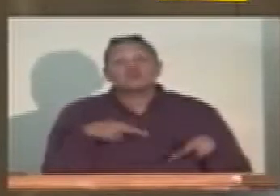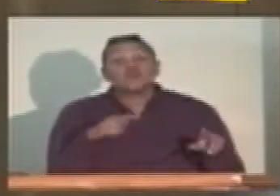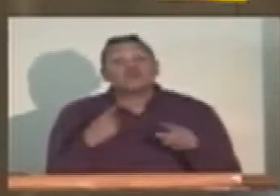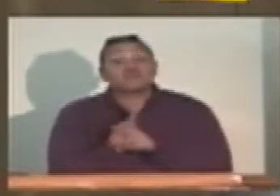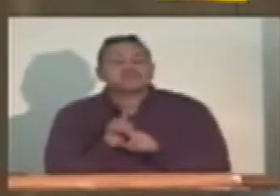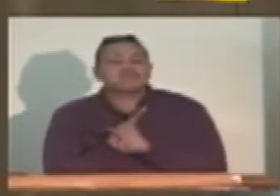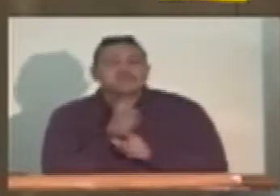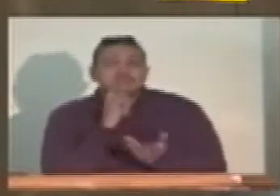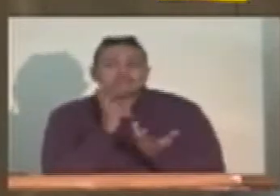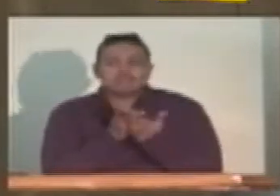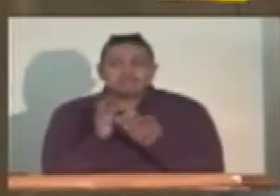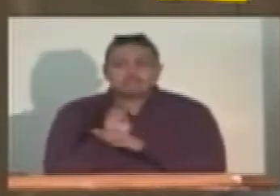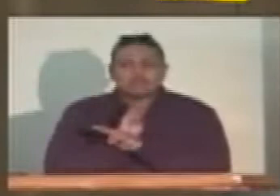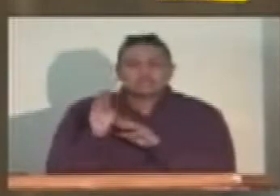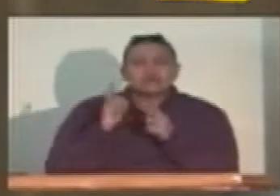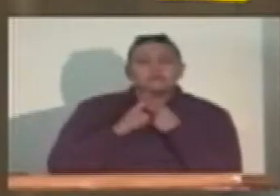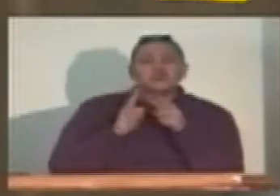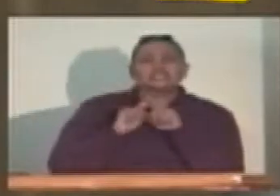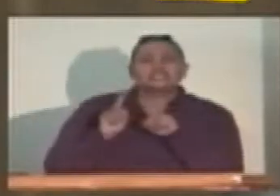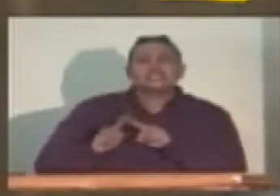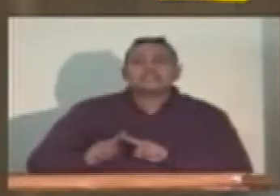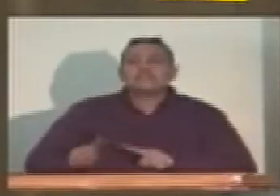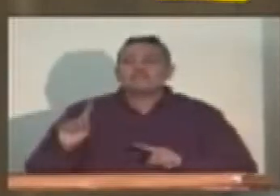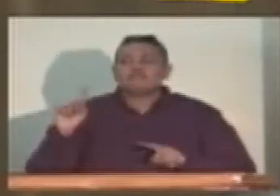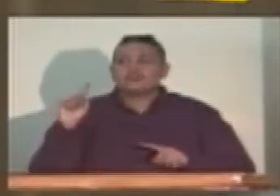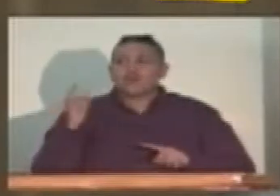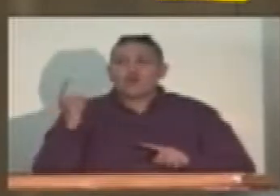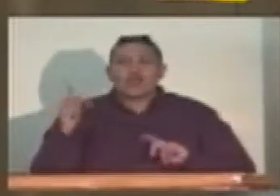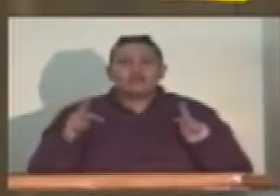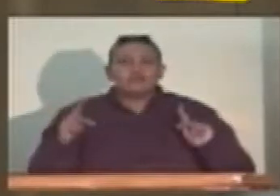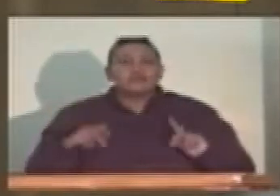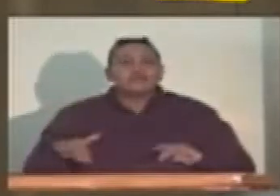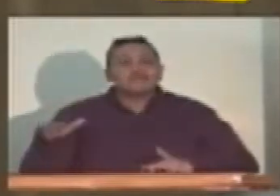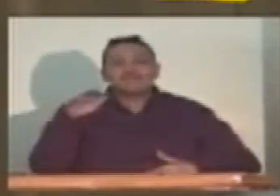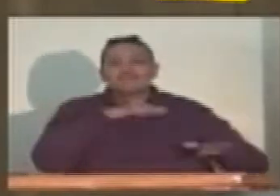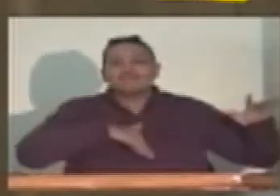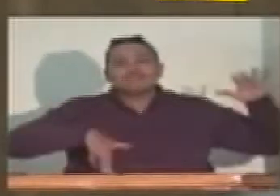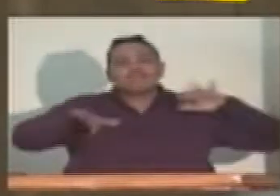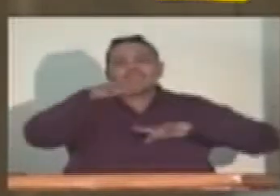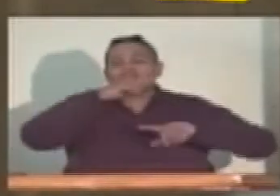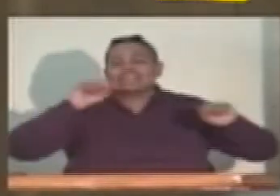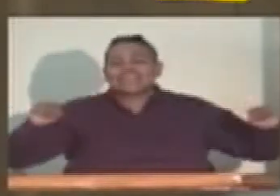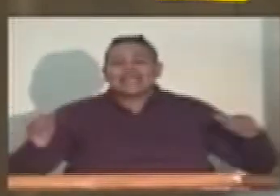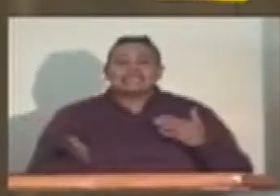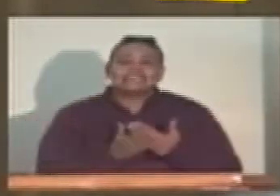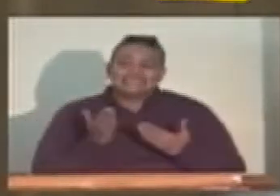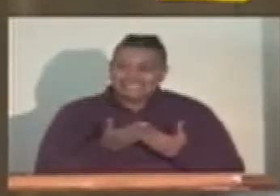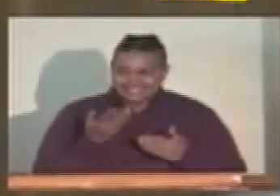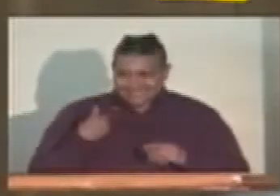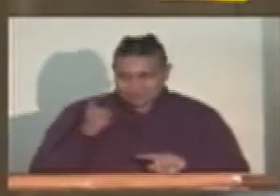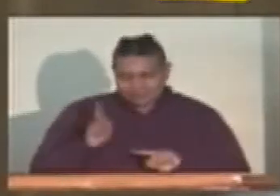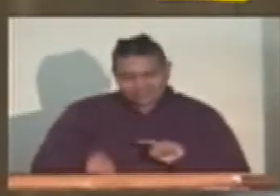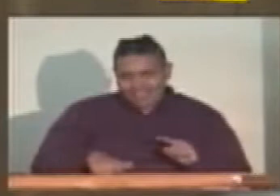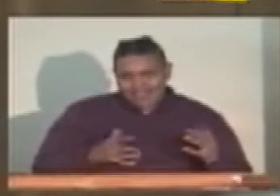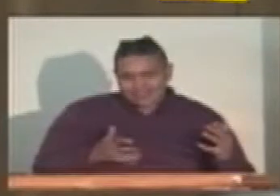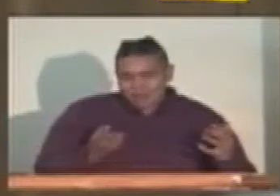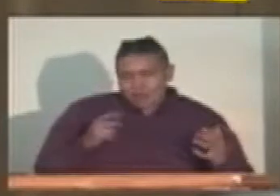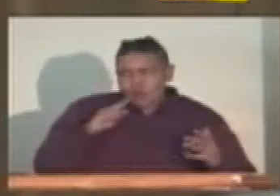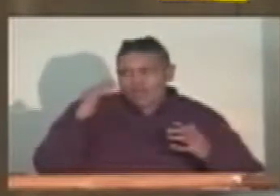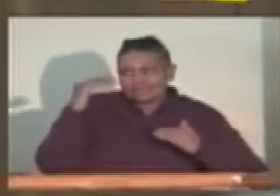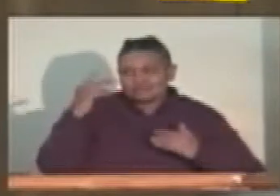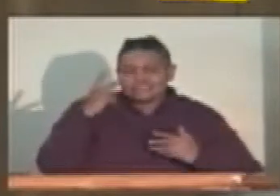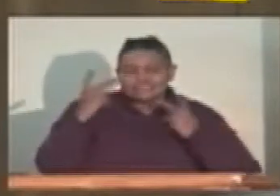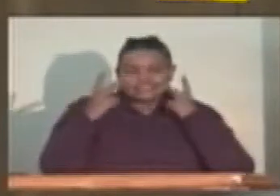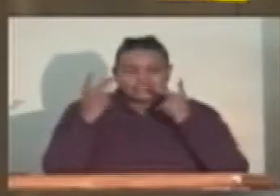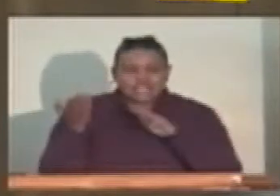to industries and to the movement of ordinary people. We simply cannot demand or expect to see an